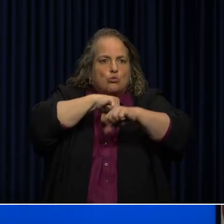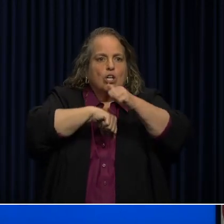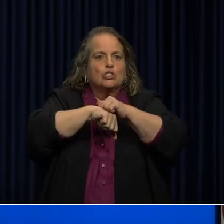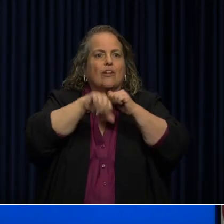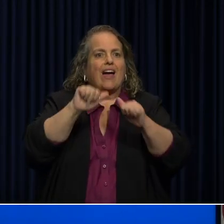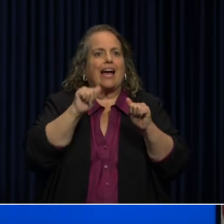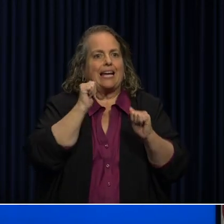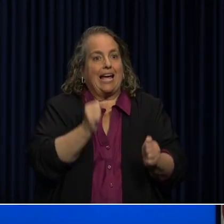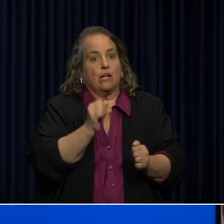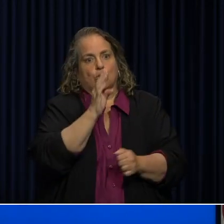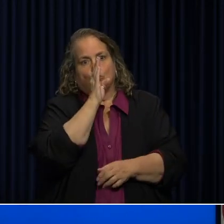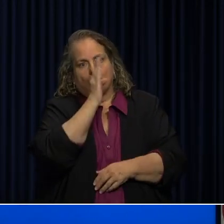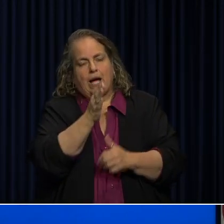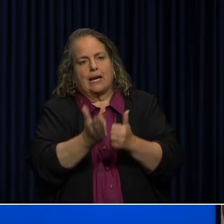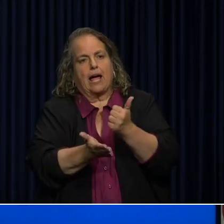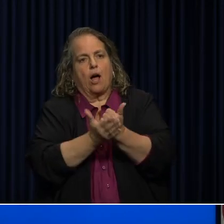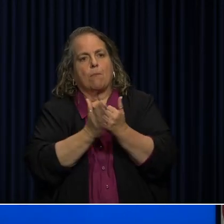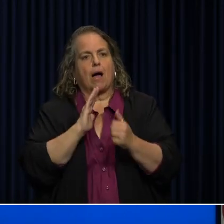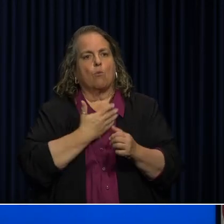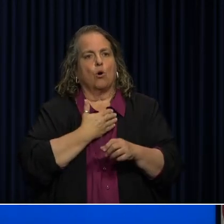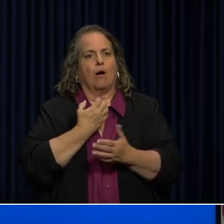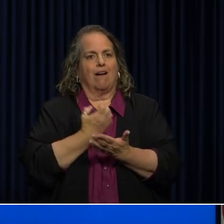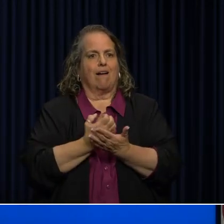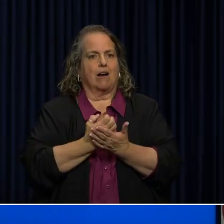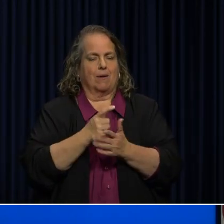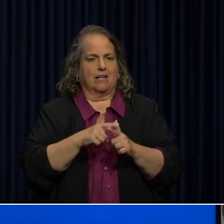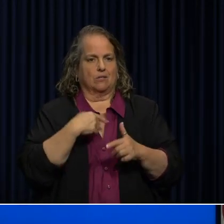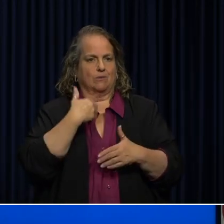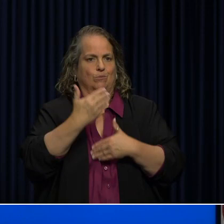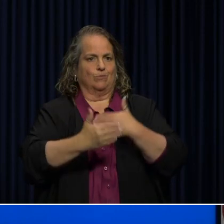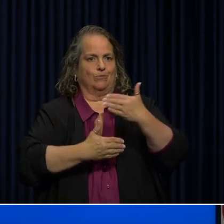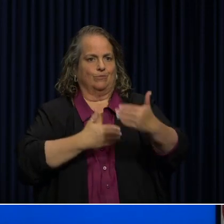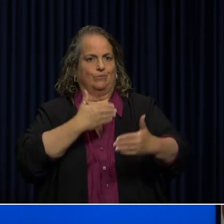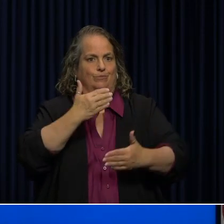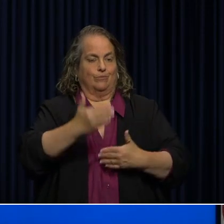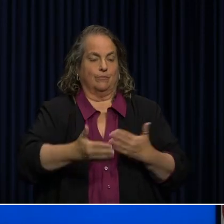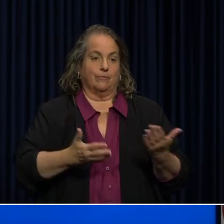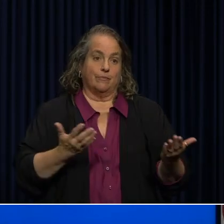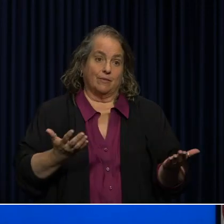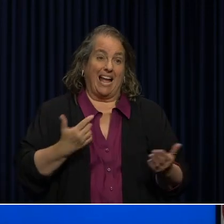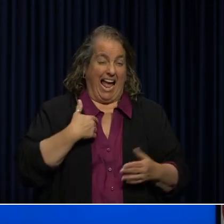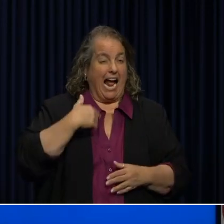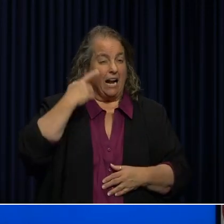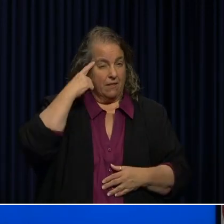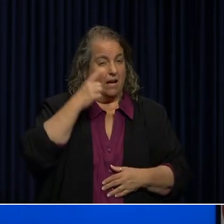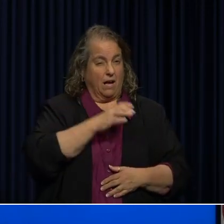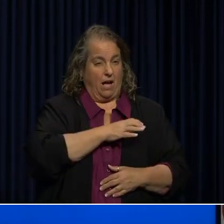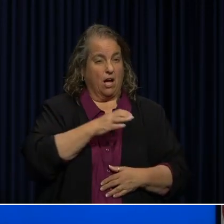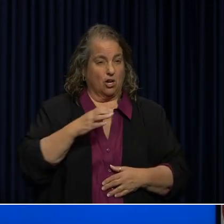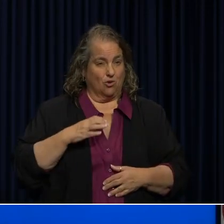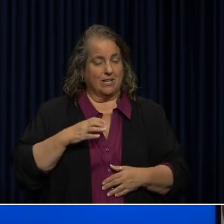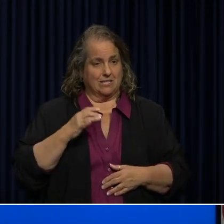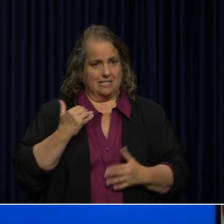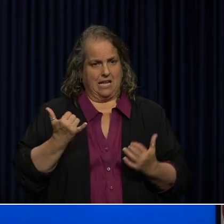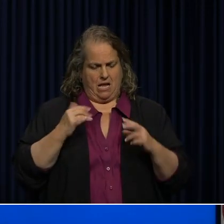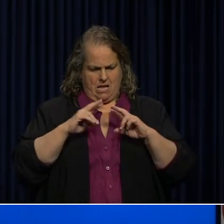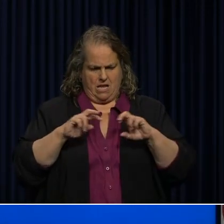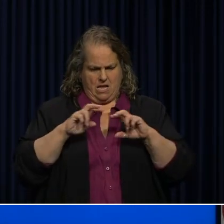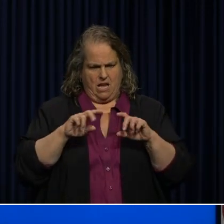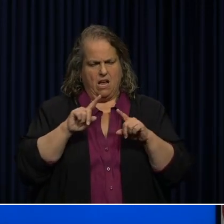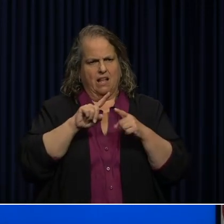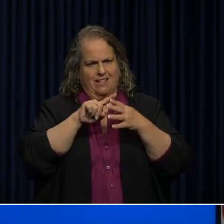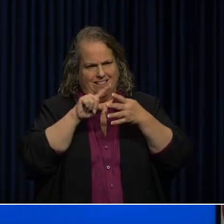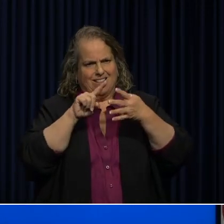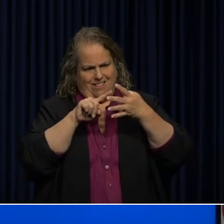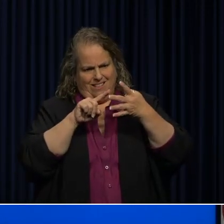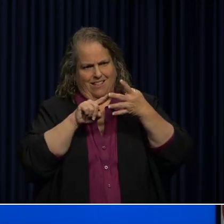help with this economy as we are moving forward. And I believe that Congress is considering those at different levels.